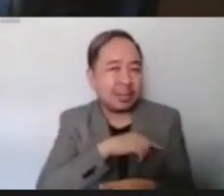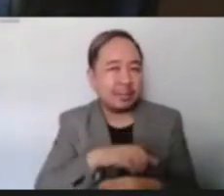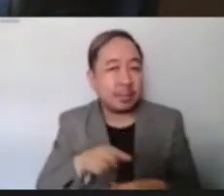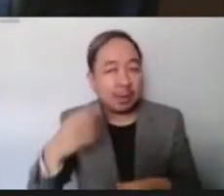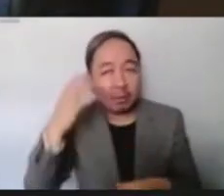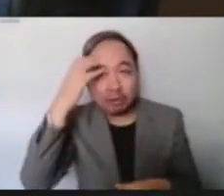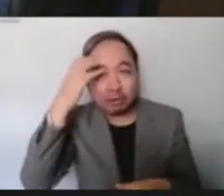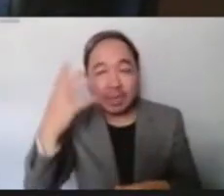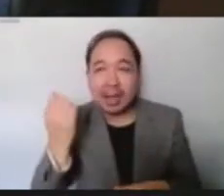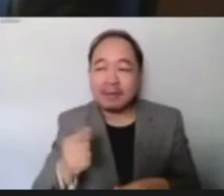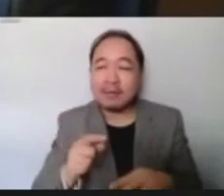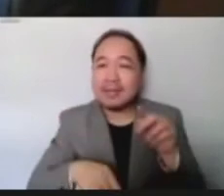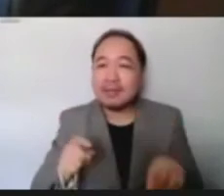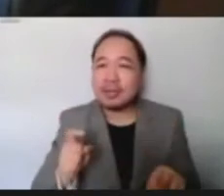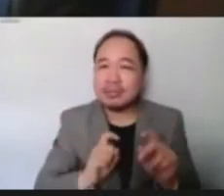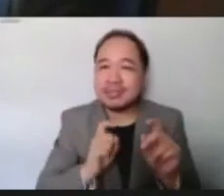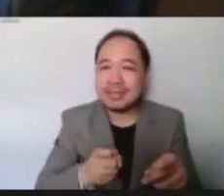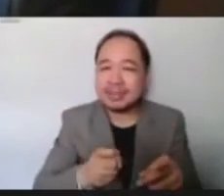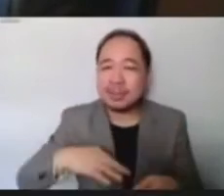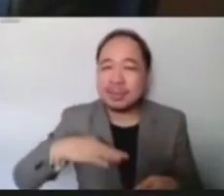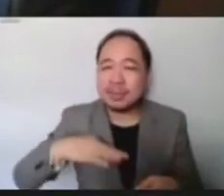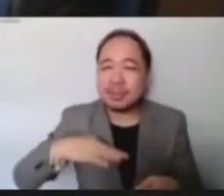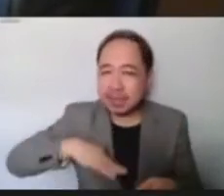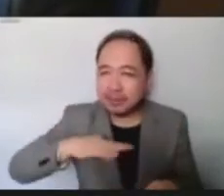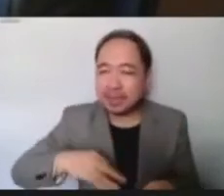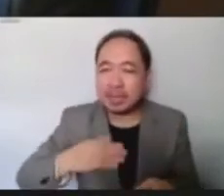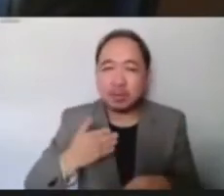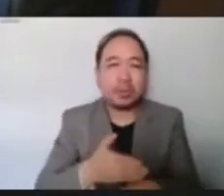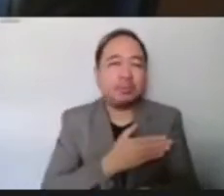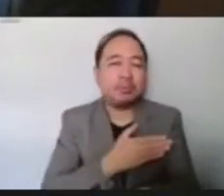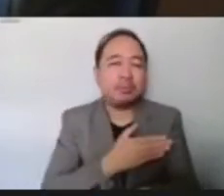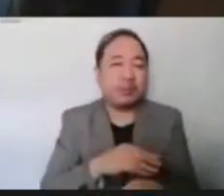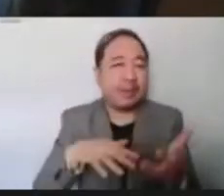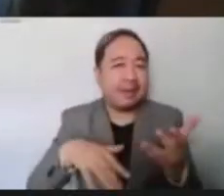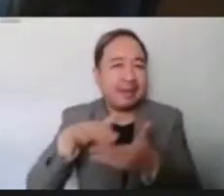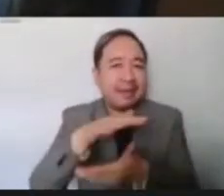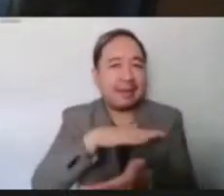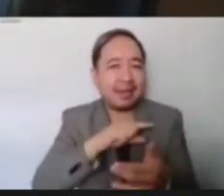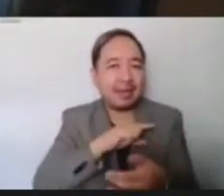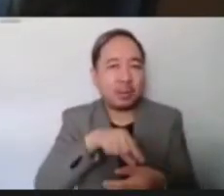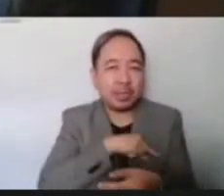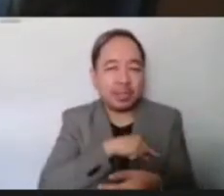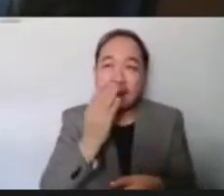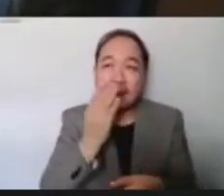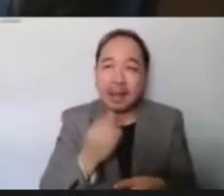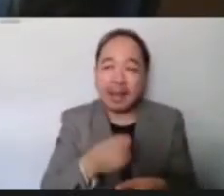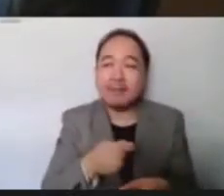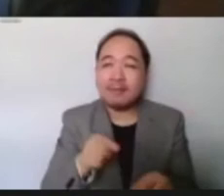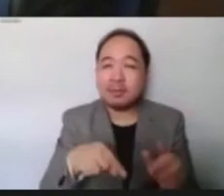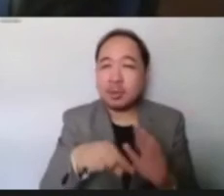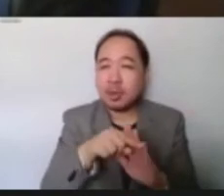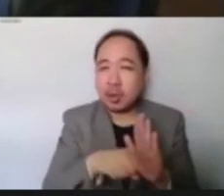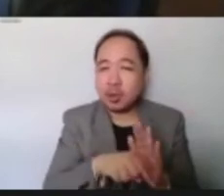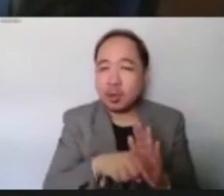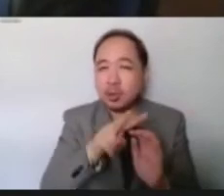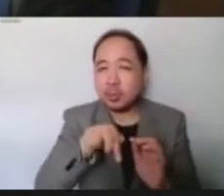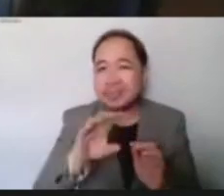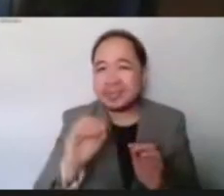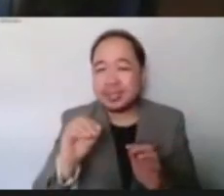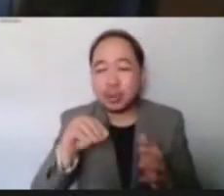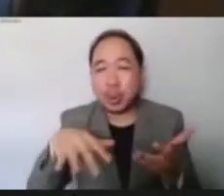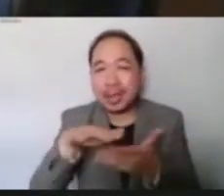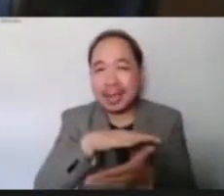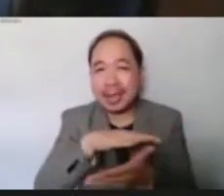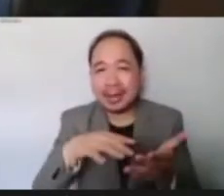schemes and incentives to improve air quality Urban Swatch Bharat Mission 2.0 has been launched by the government for the